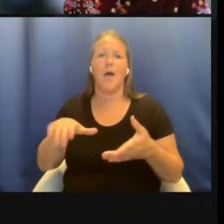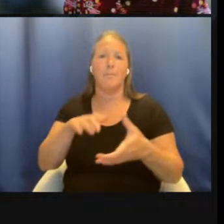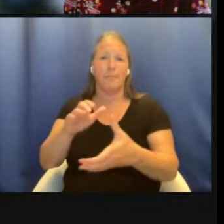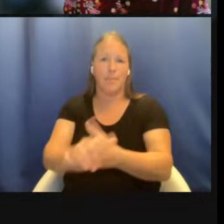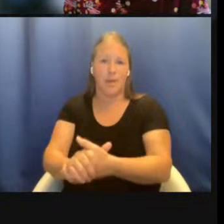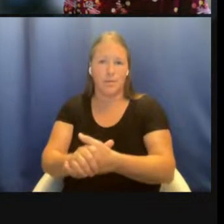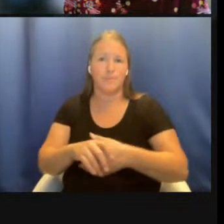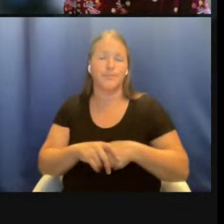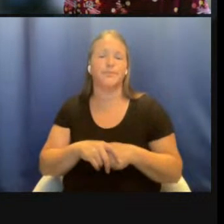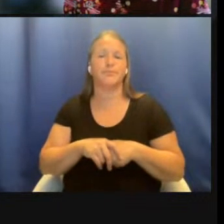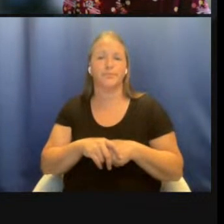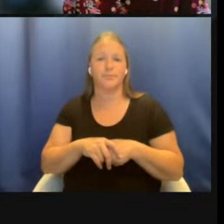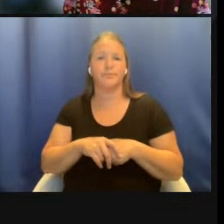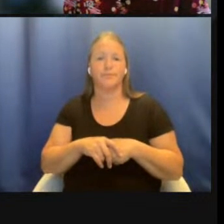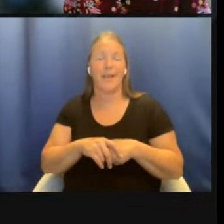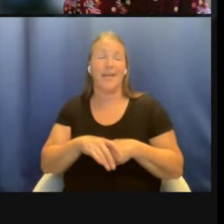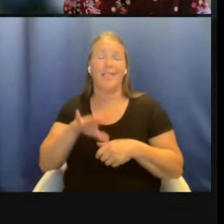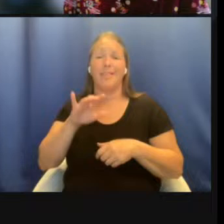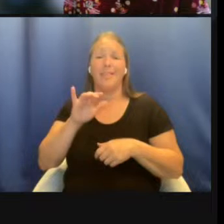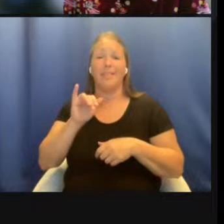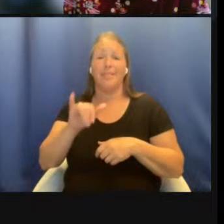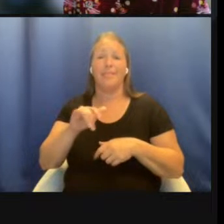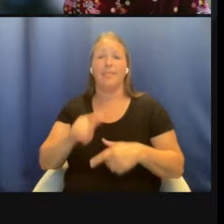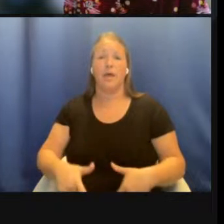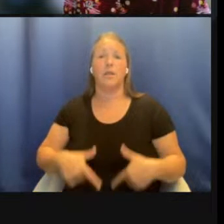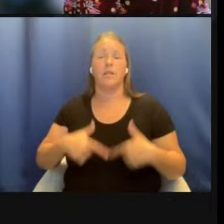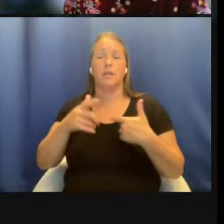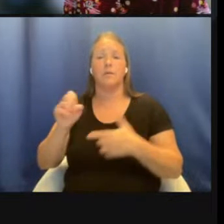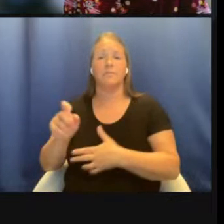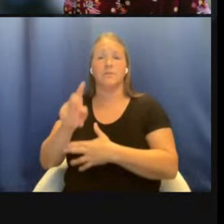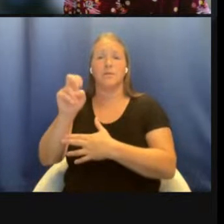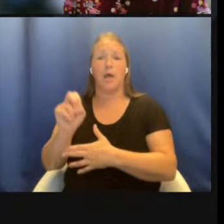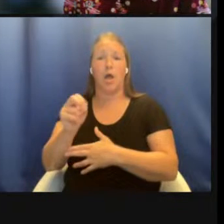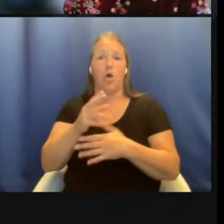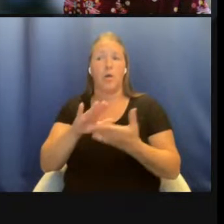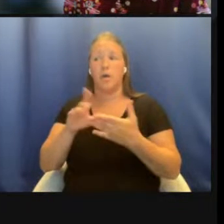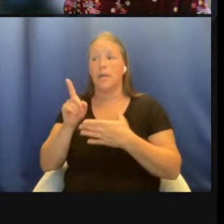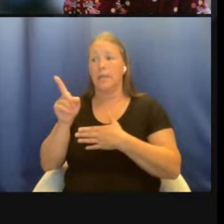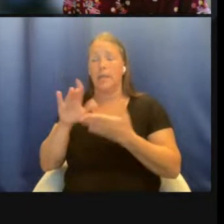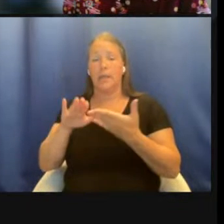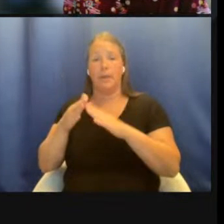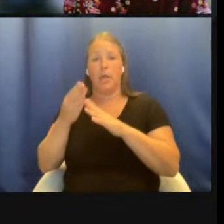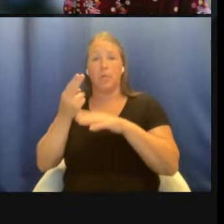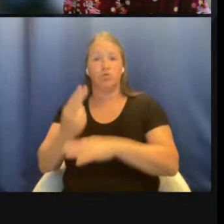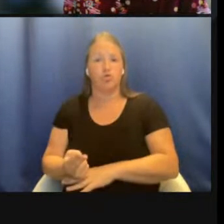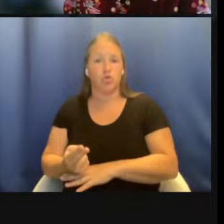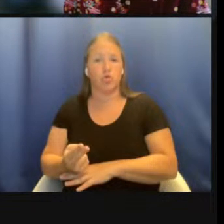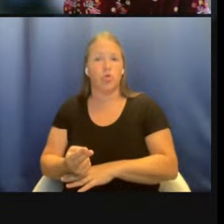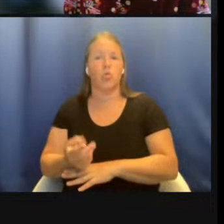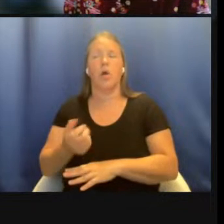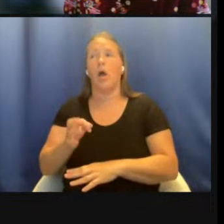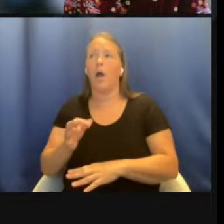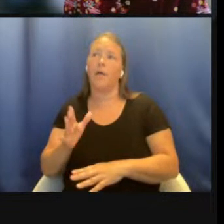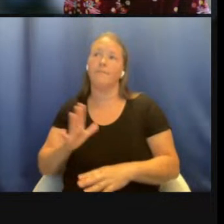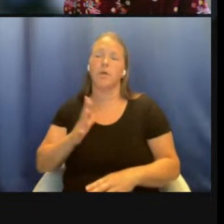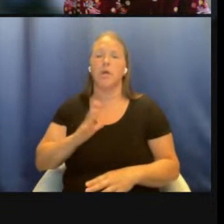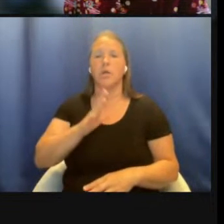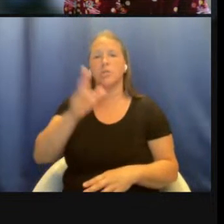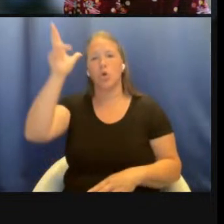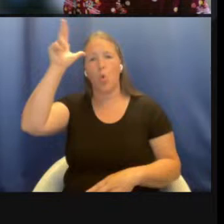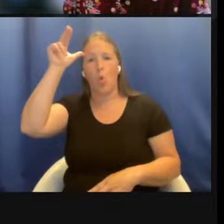with the wealthy William Patterson, one of indulgence, of horses, of luxurious possessions, was not to be had by